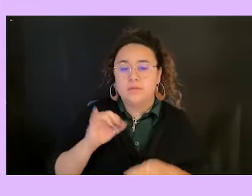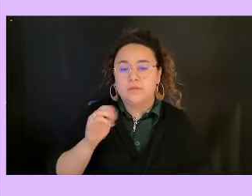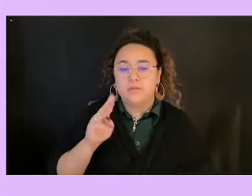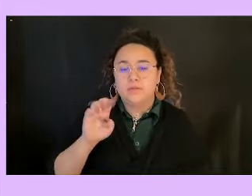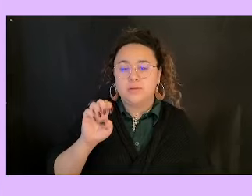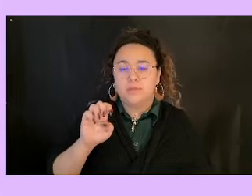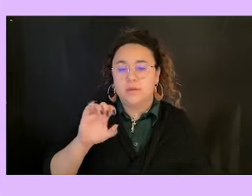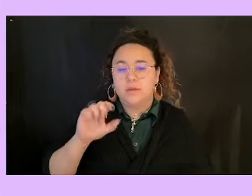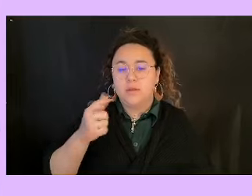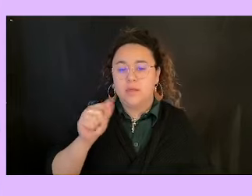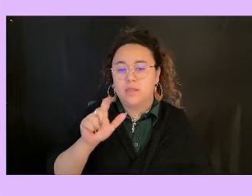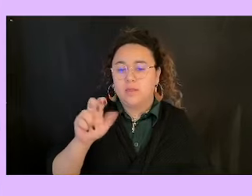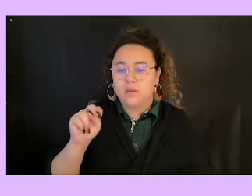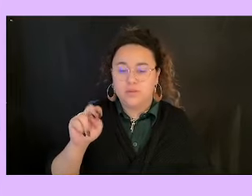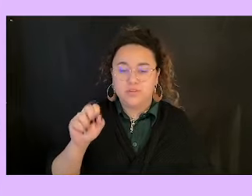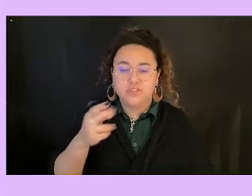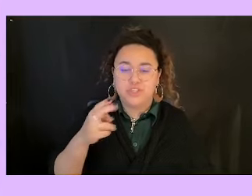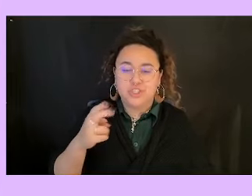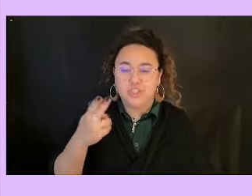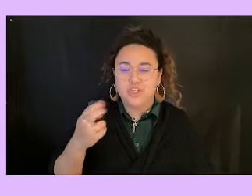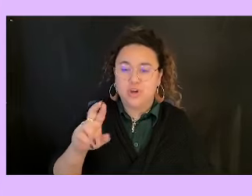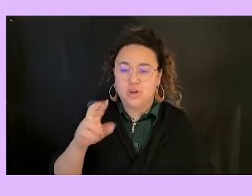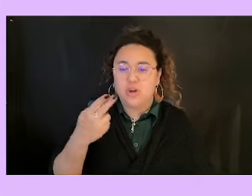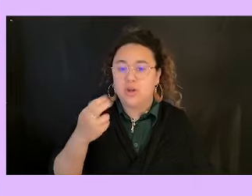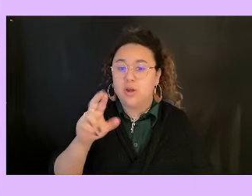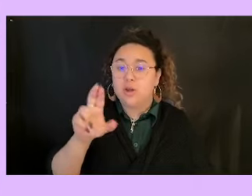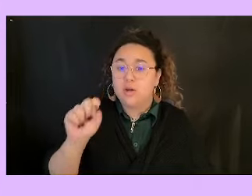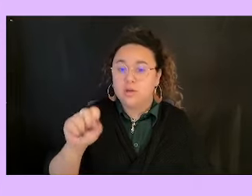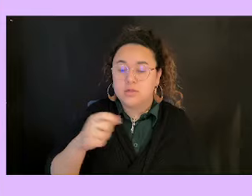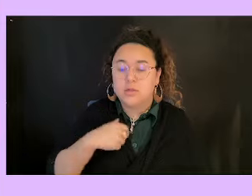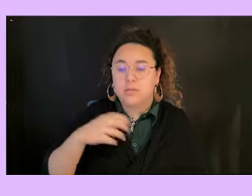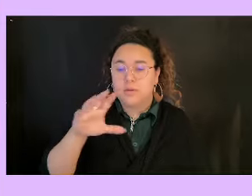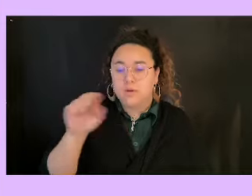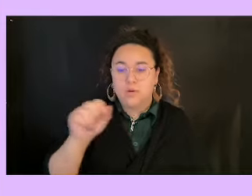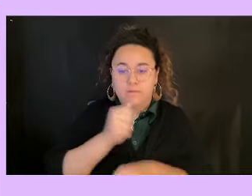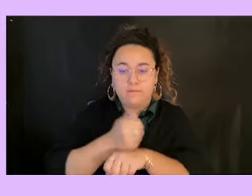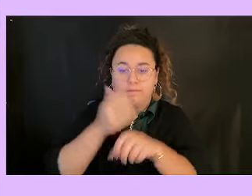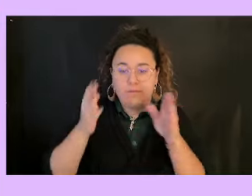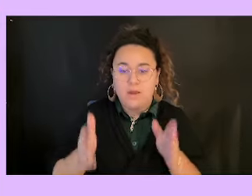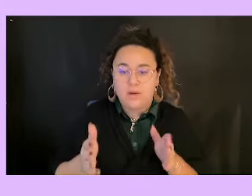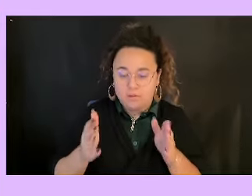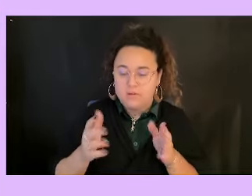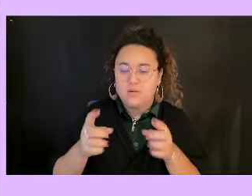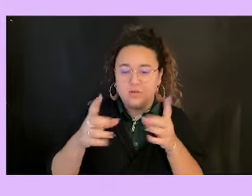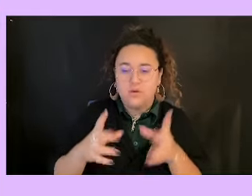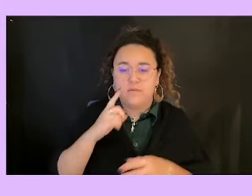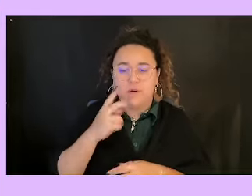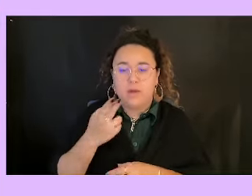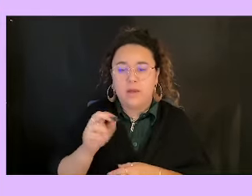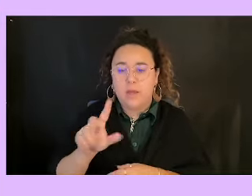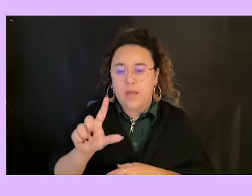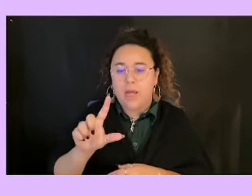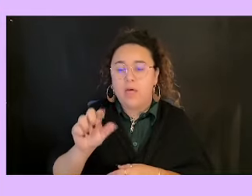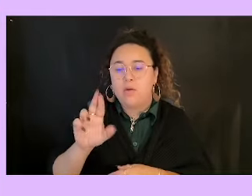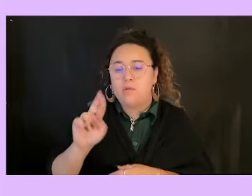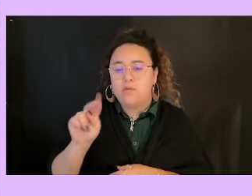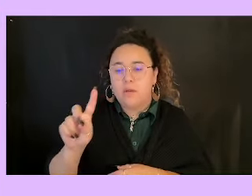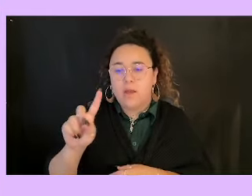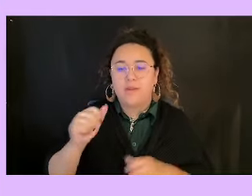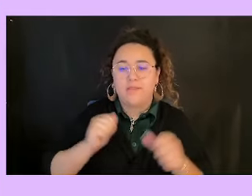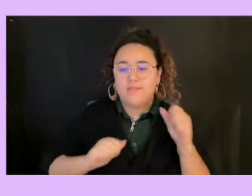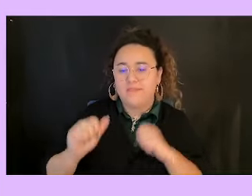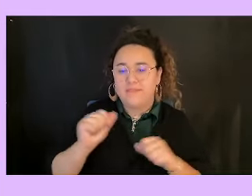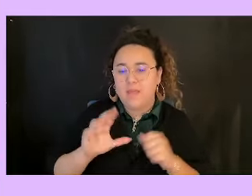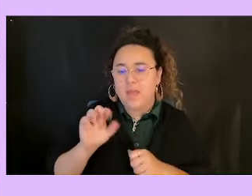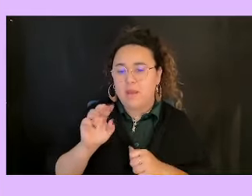My pronouns are she, her, hers. I am the co-founder and director of HowlRound Theater Commons. I'm also the